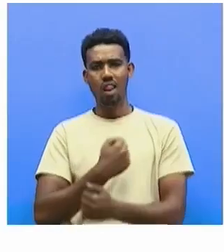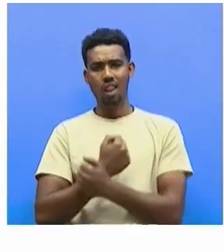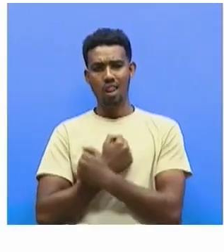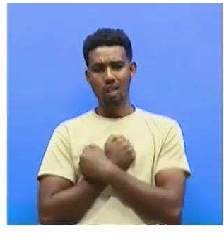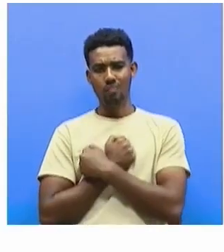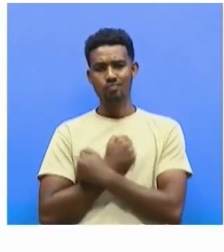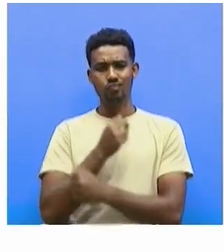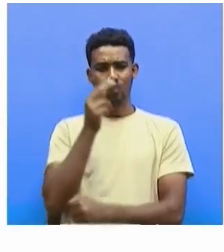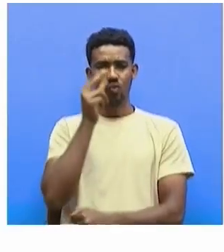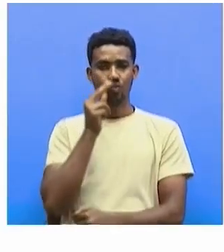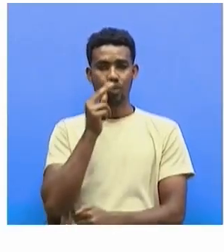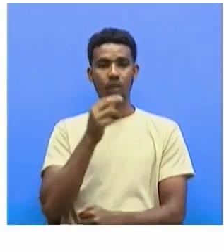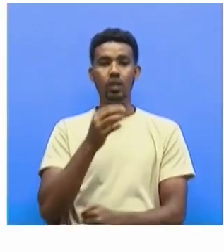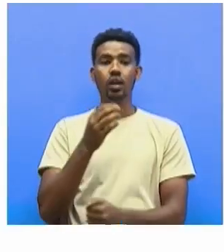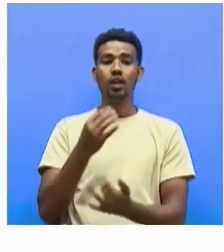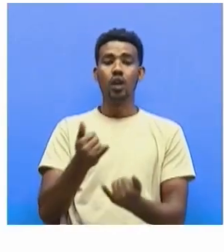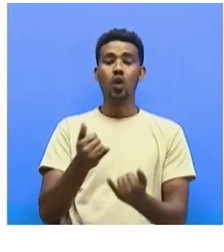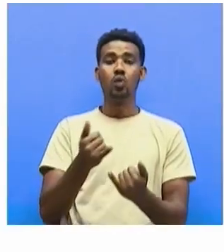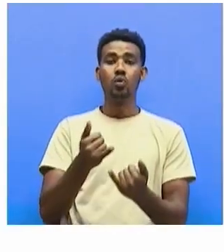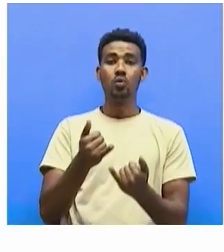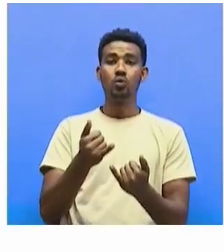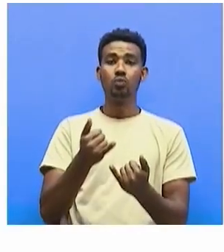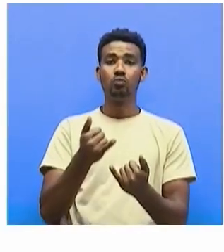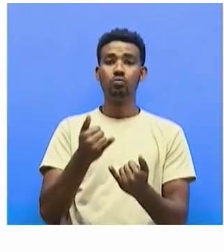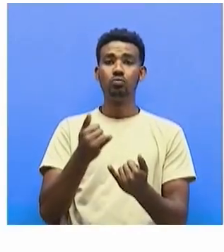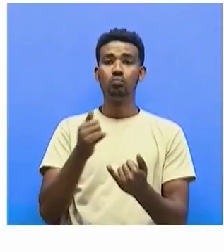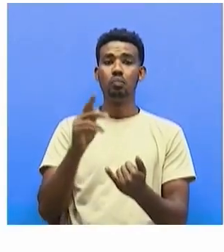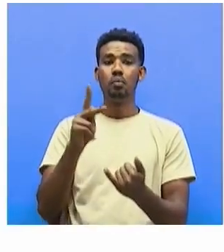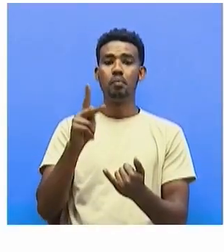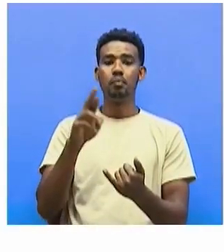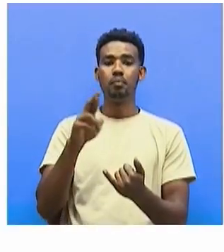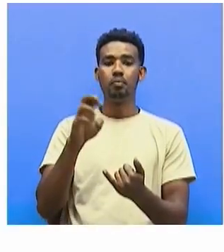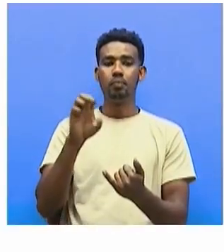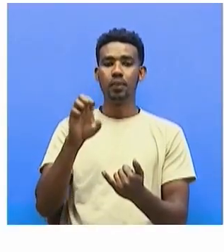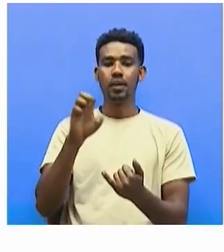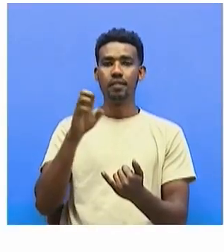to prefer, it talks about choice.